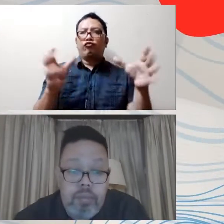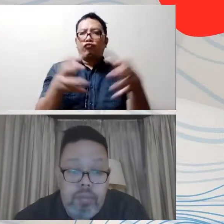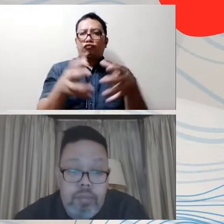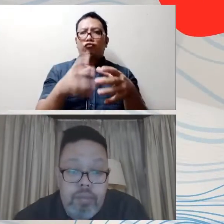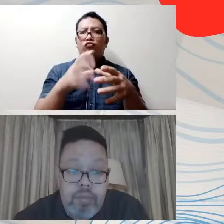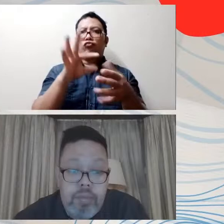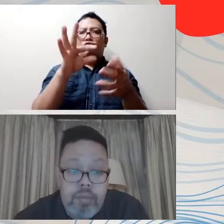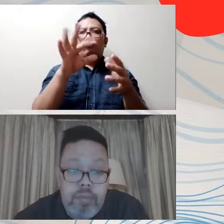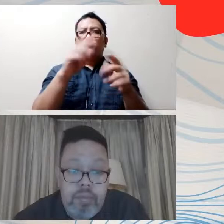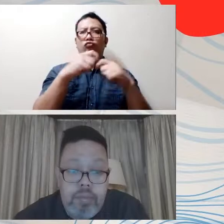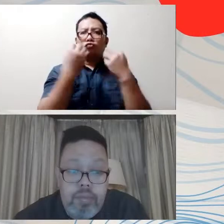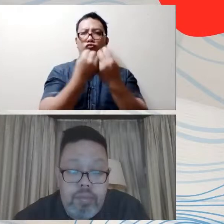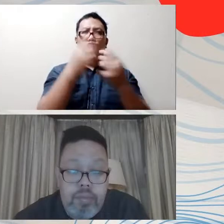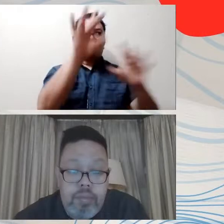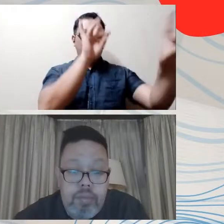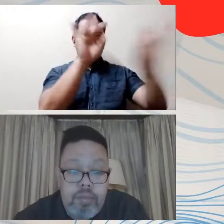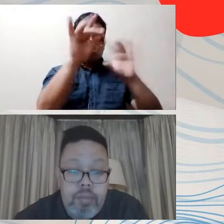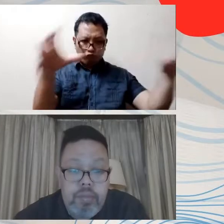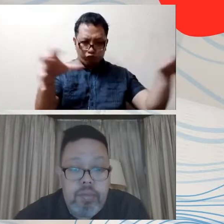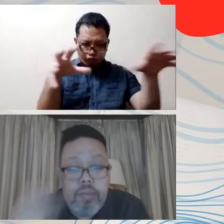audit?